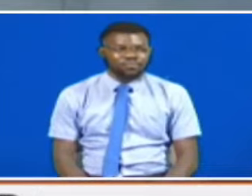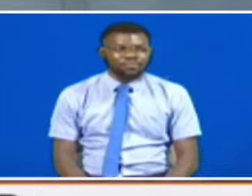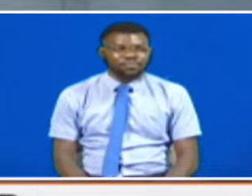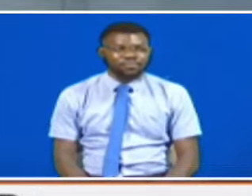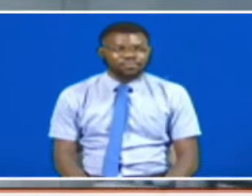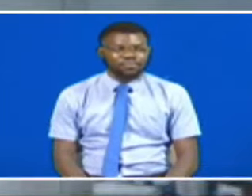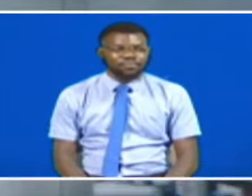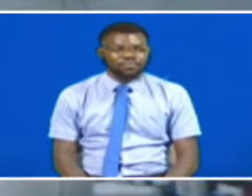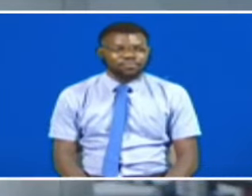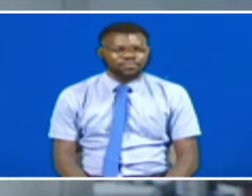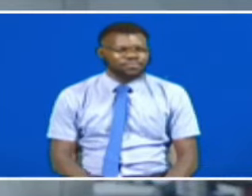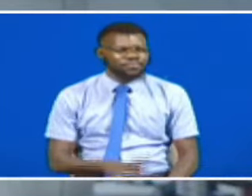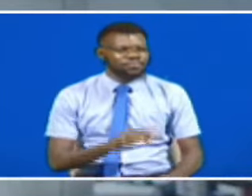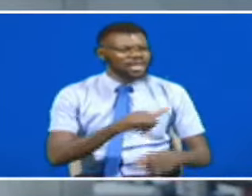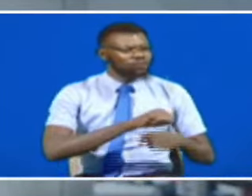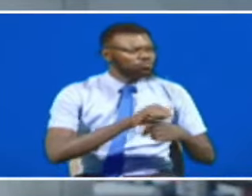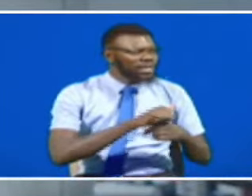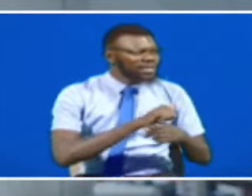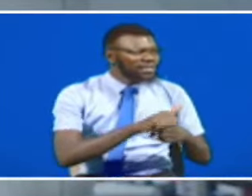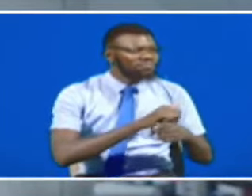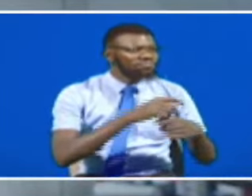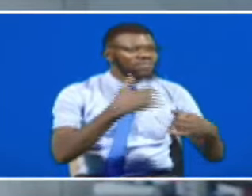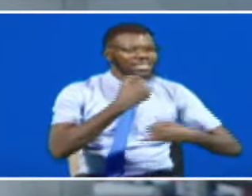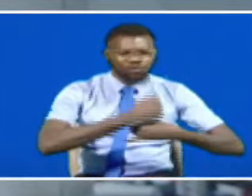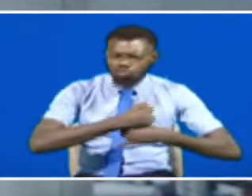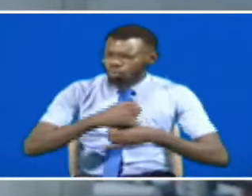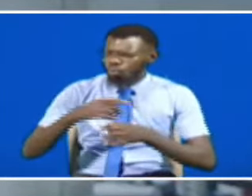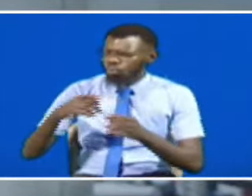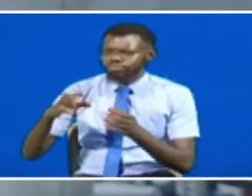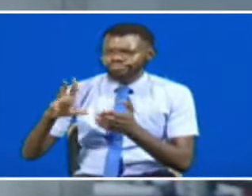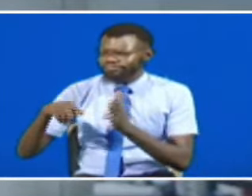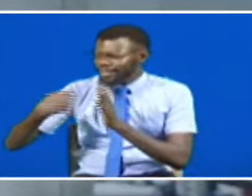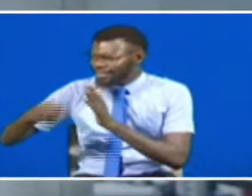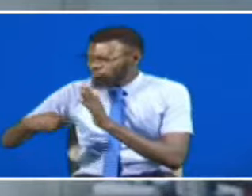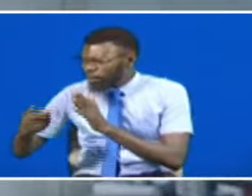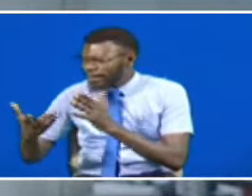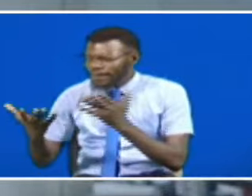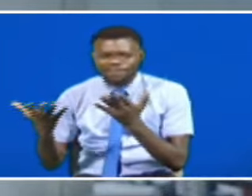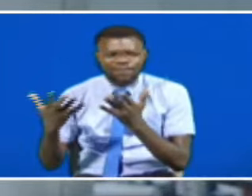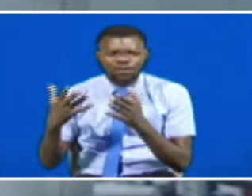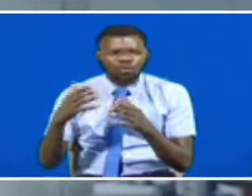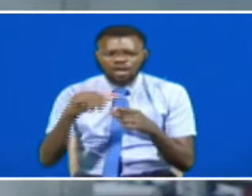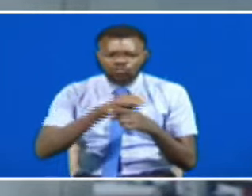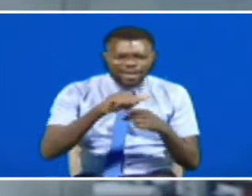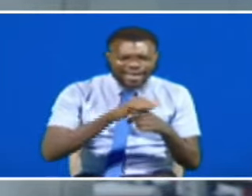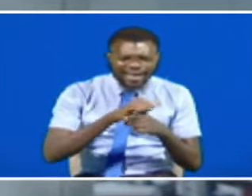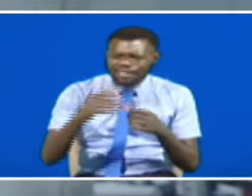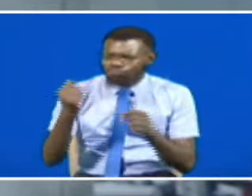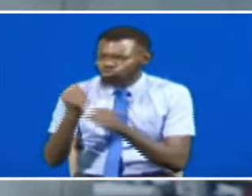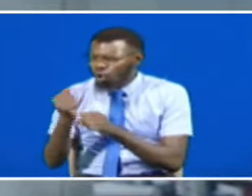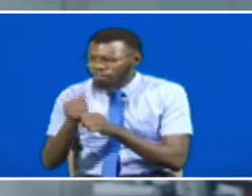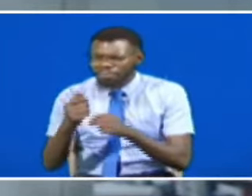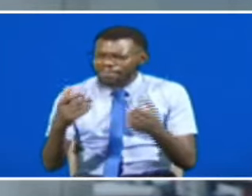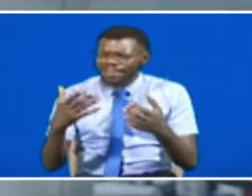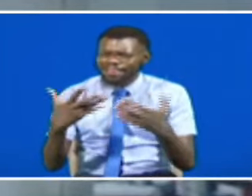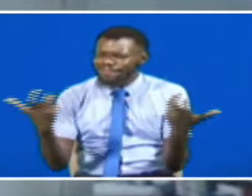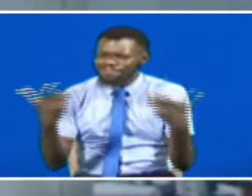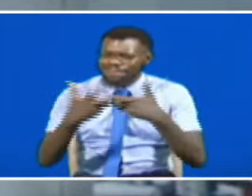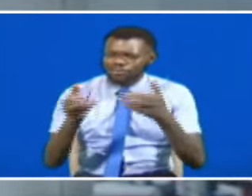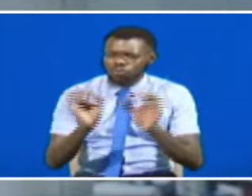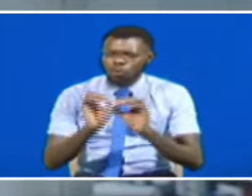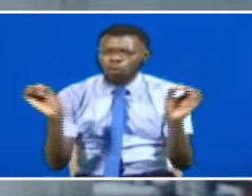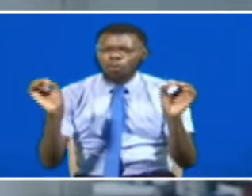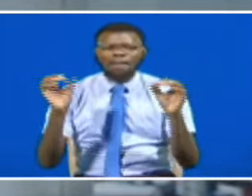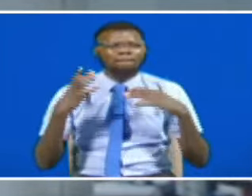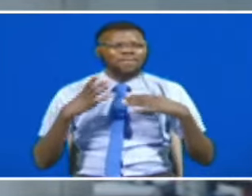between training institutions and industry standards has resulted in graduates lacking relevant skills, contributing to